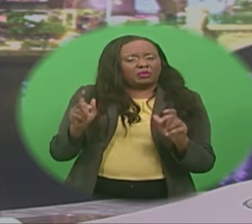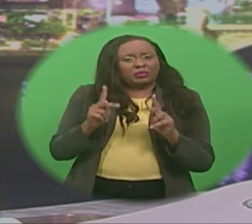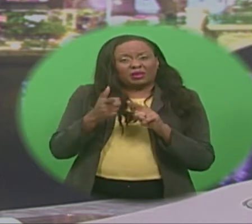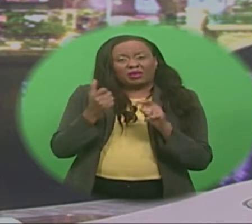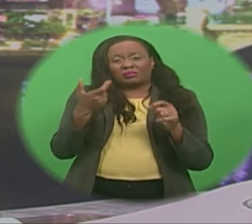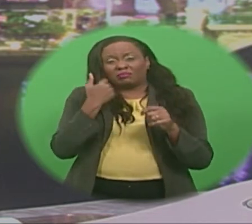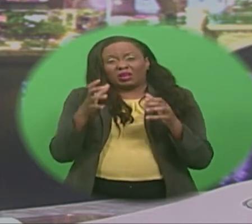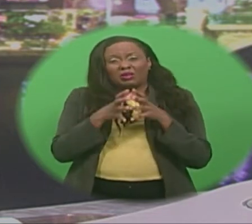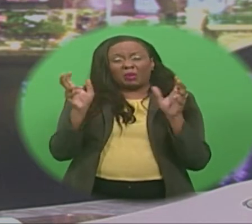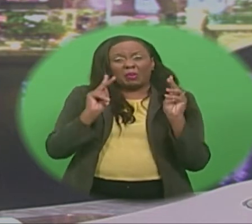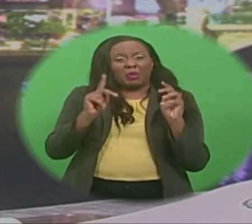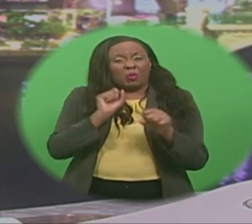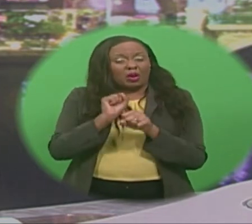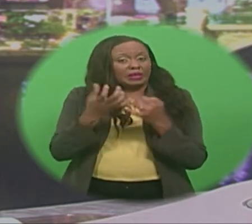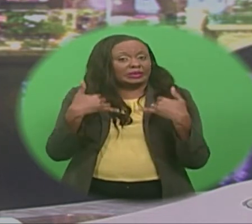for opportunities.